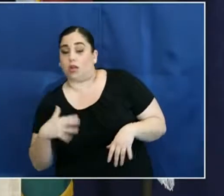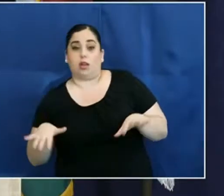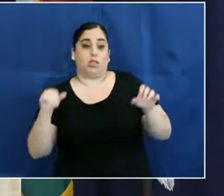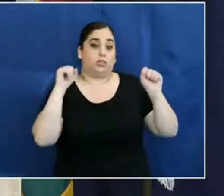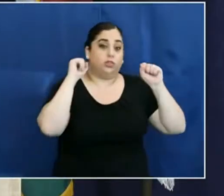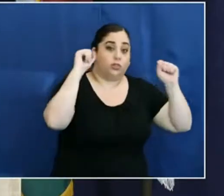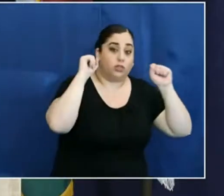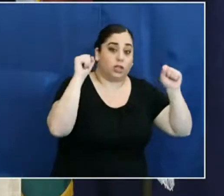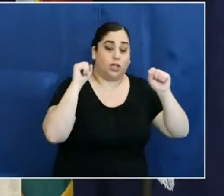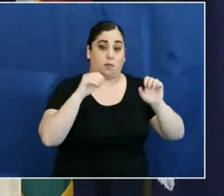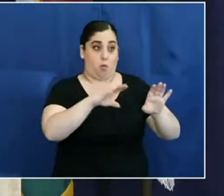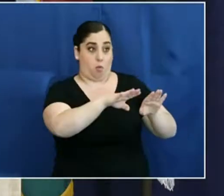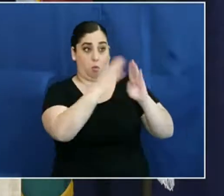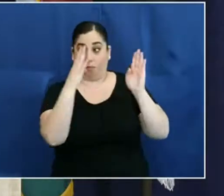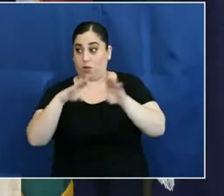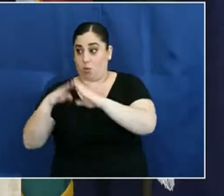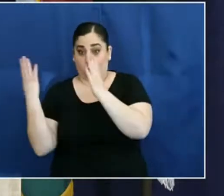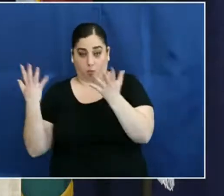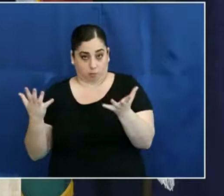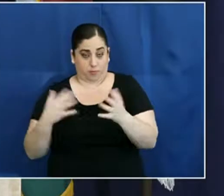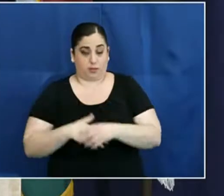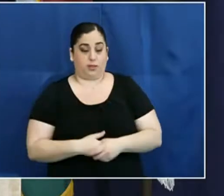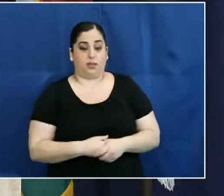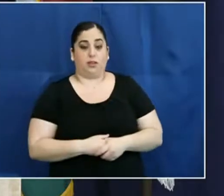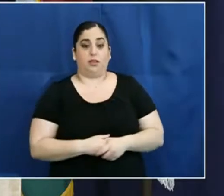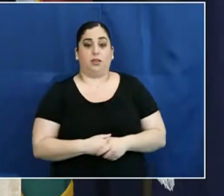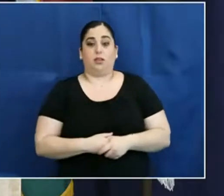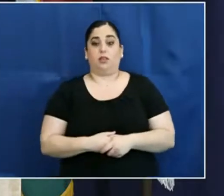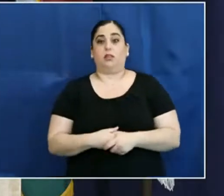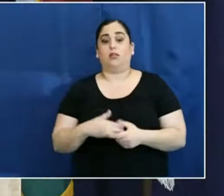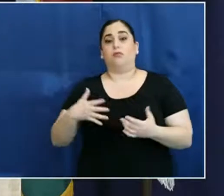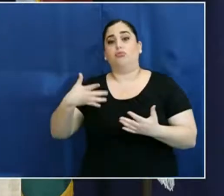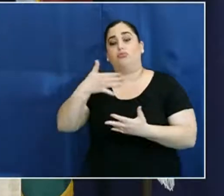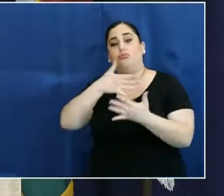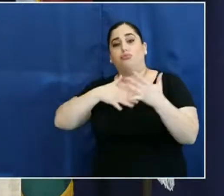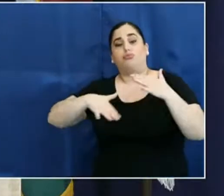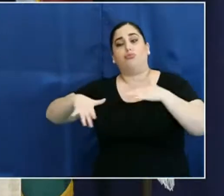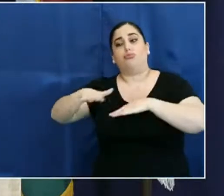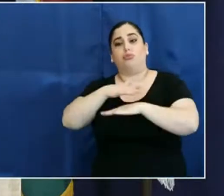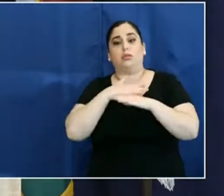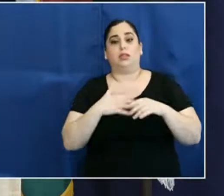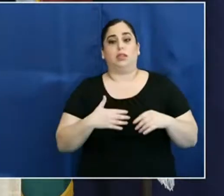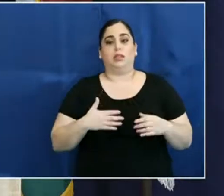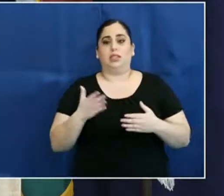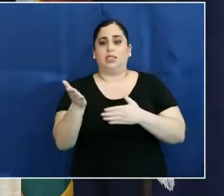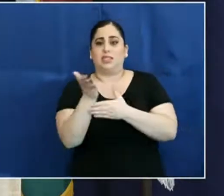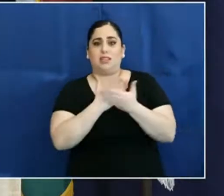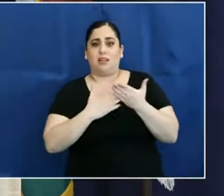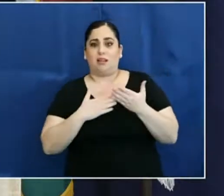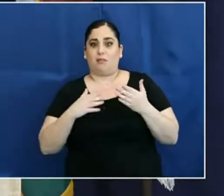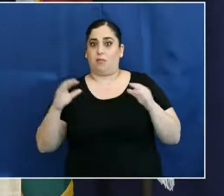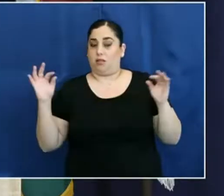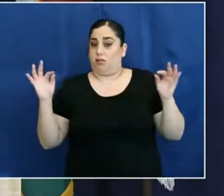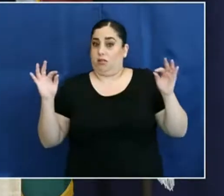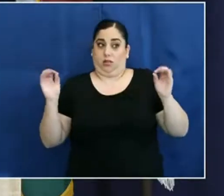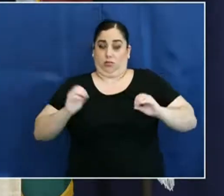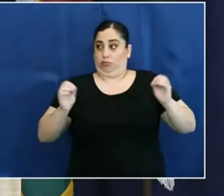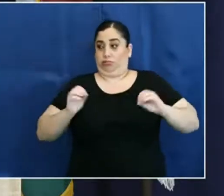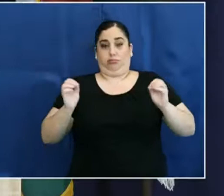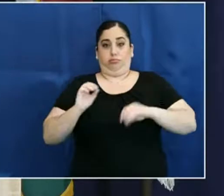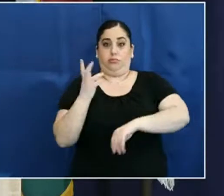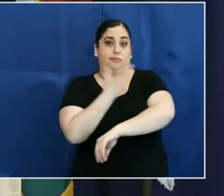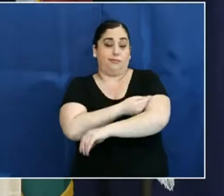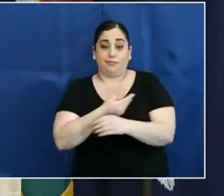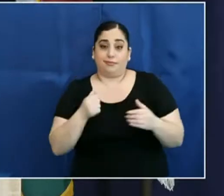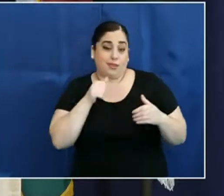can now do indoor activities. We know that folks who are not vaccinated still stand quite a risk